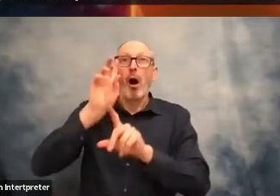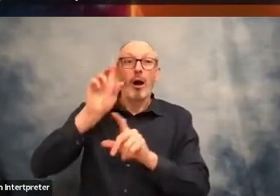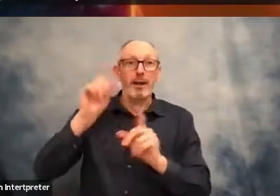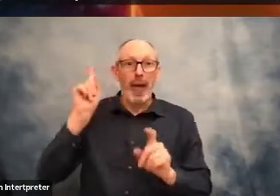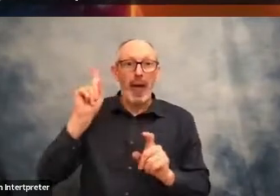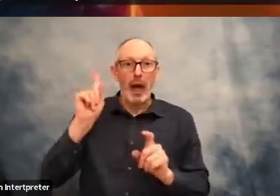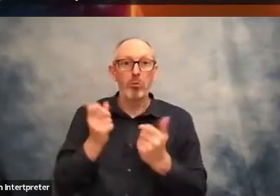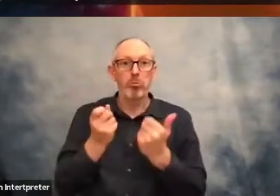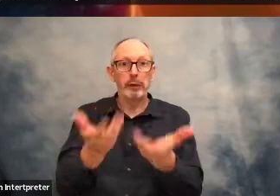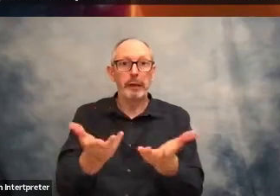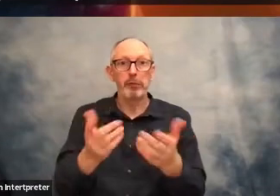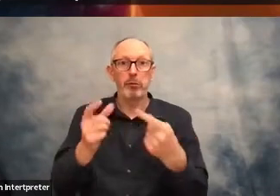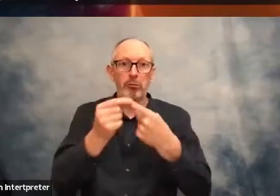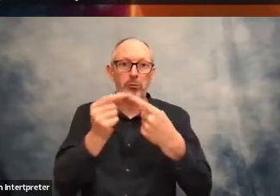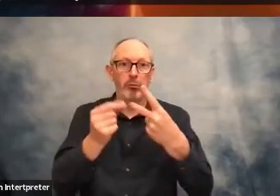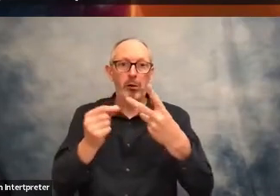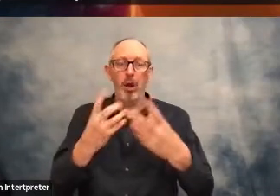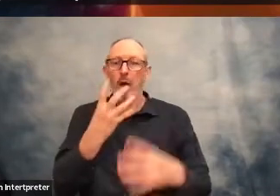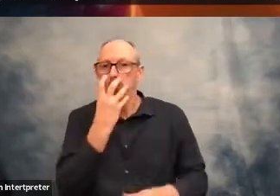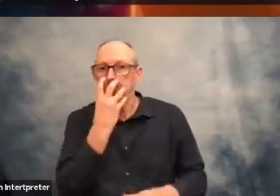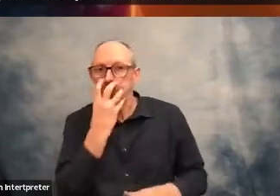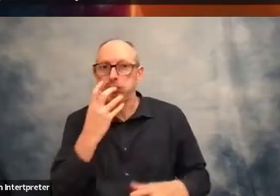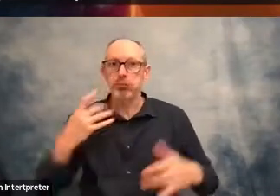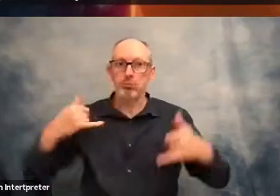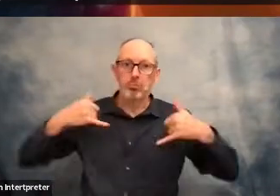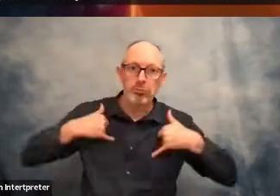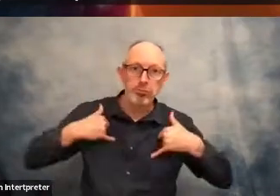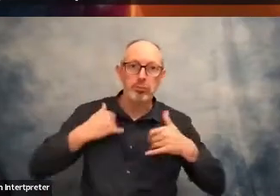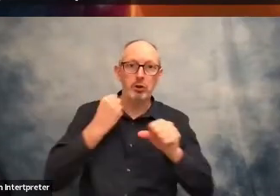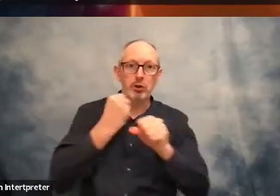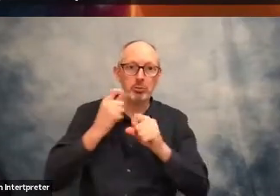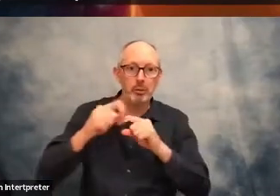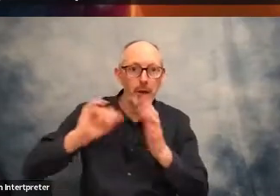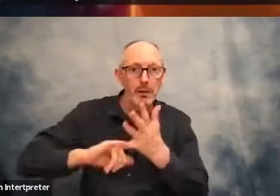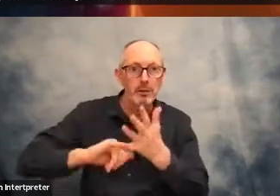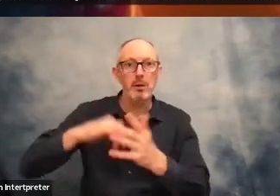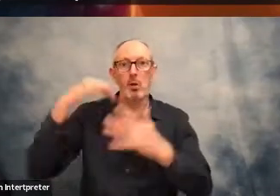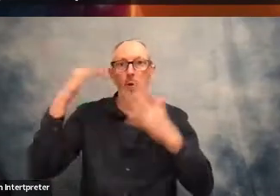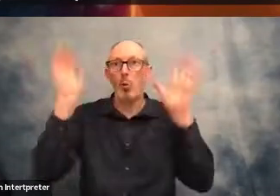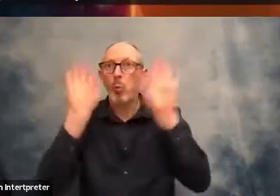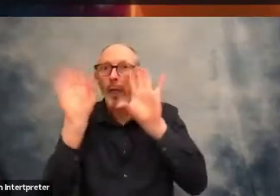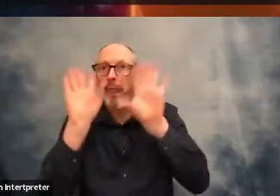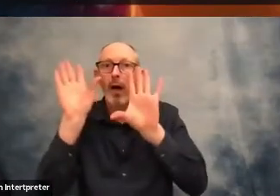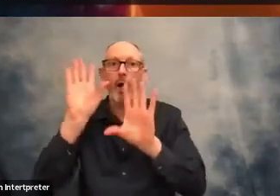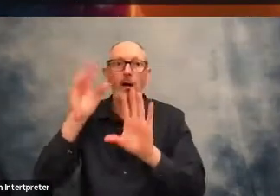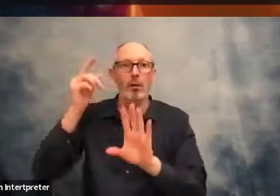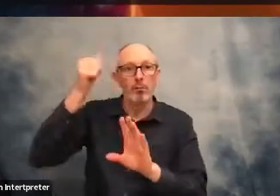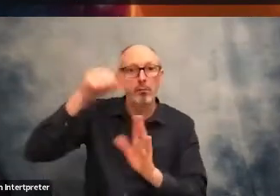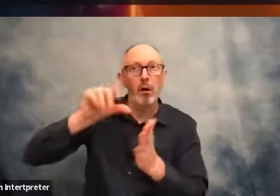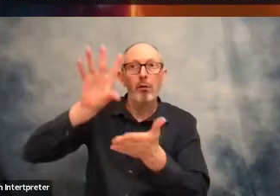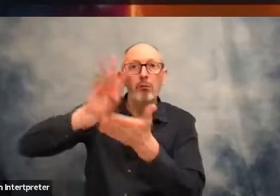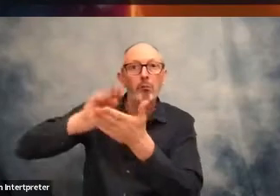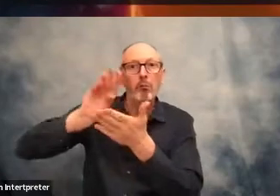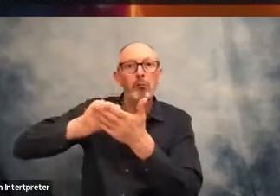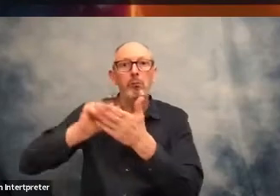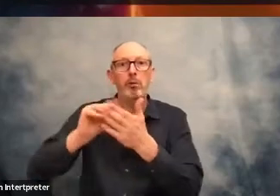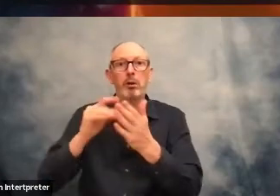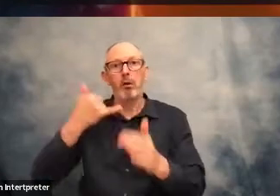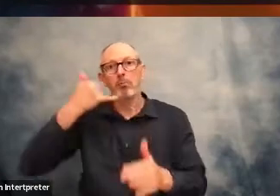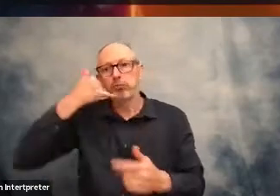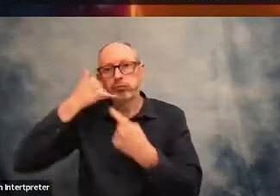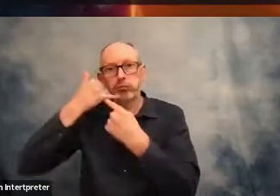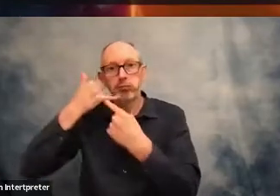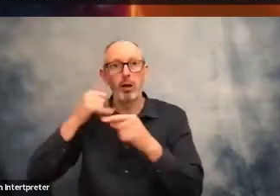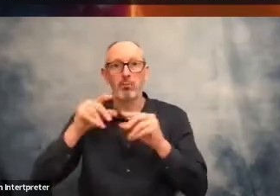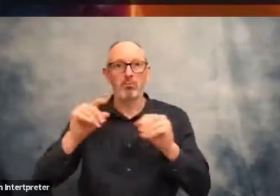alone. We send them with oxygen systems, GPS, weather intelligence, satellite communication, and life-saving digital tools.